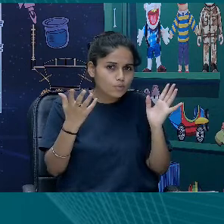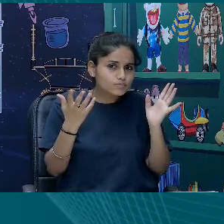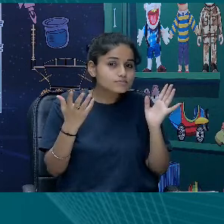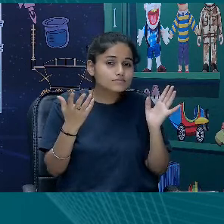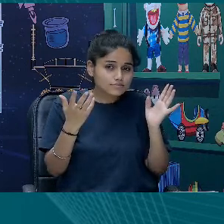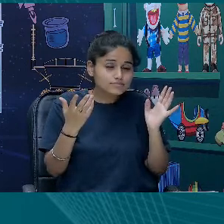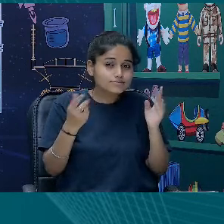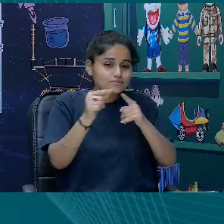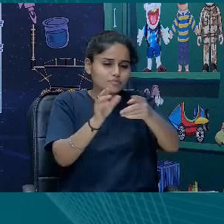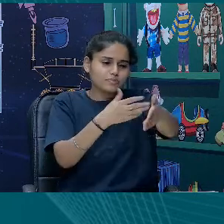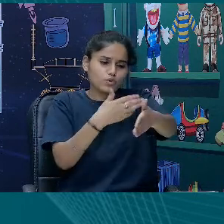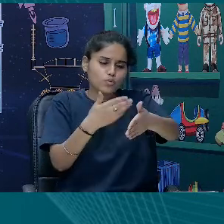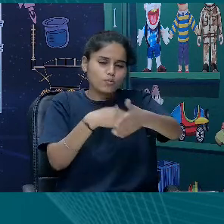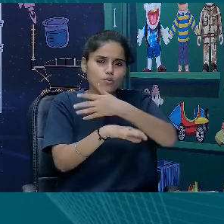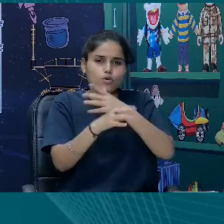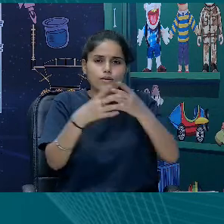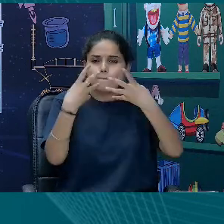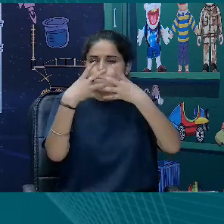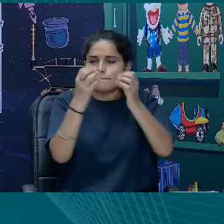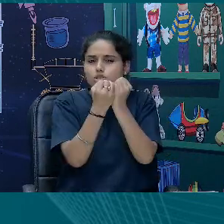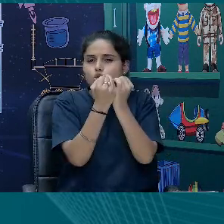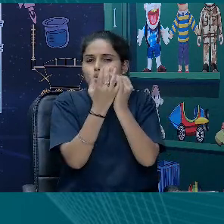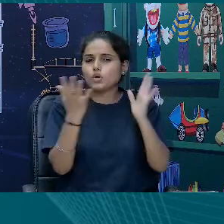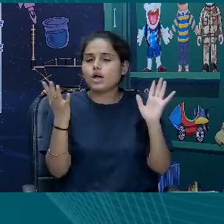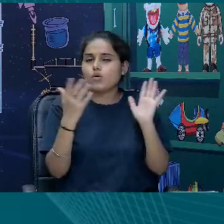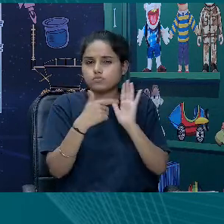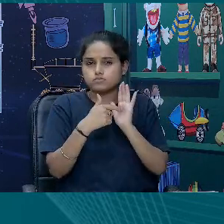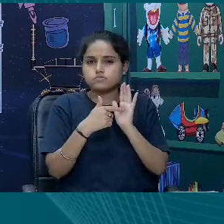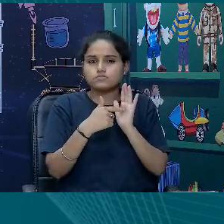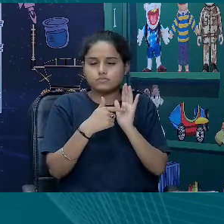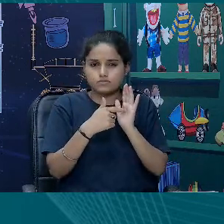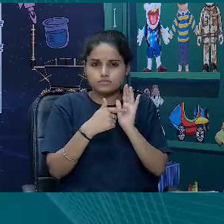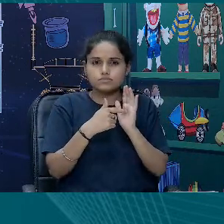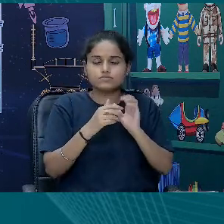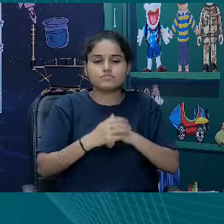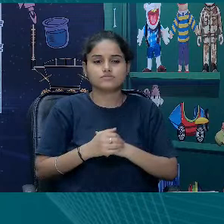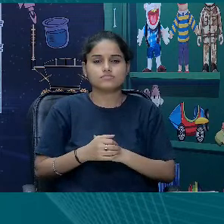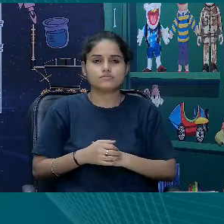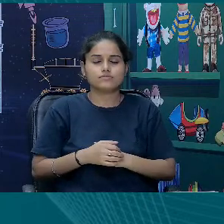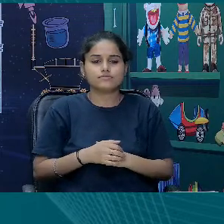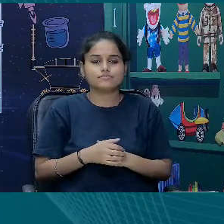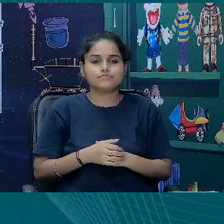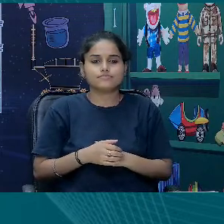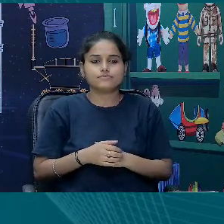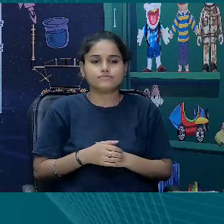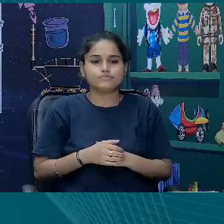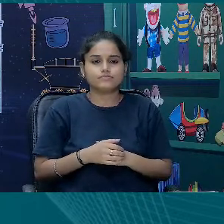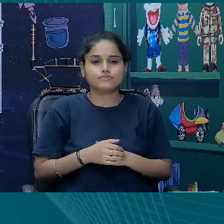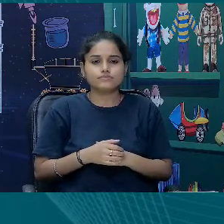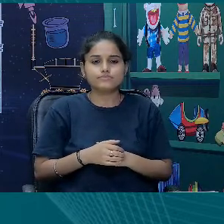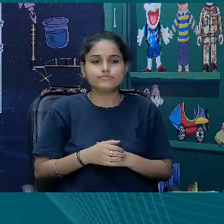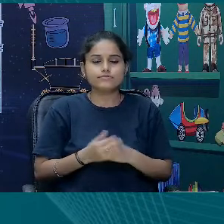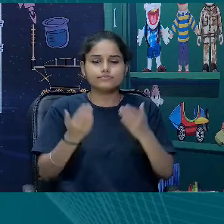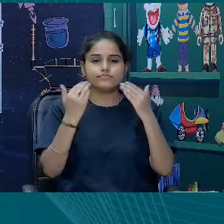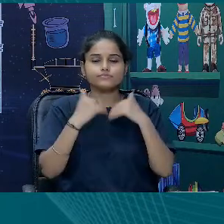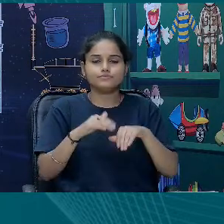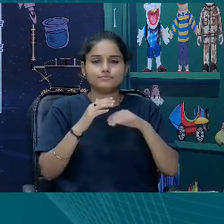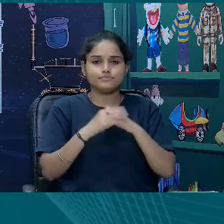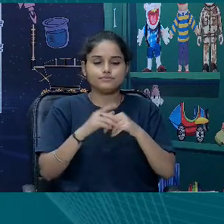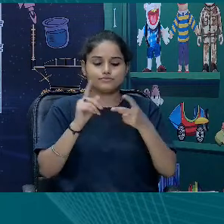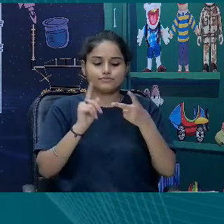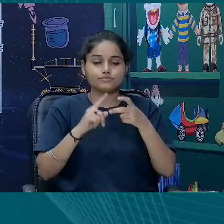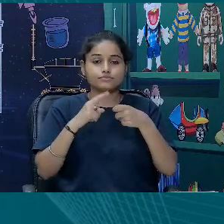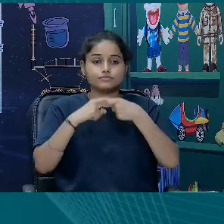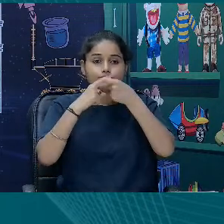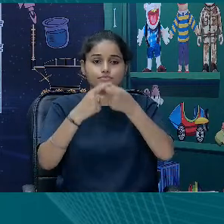many windows does the house have in this poem? The next